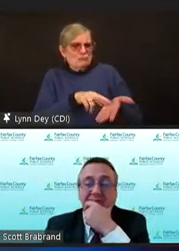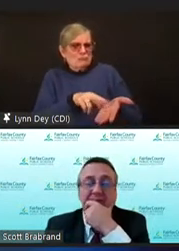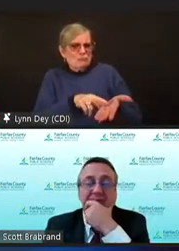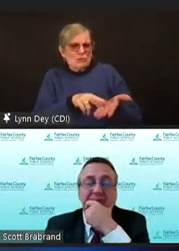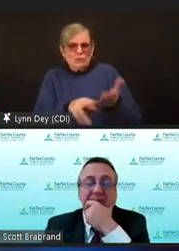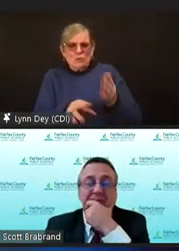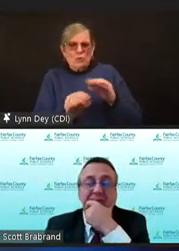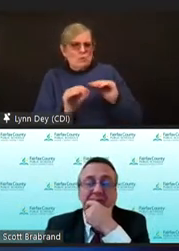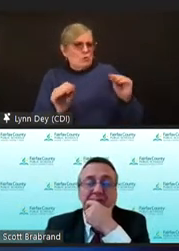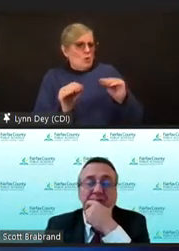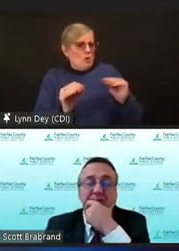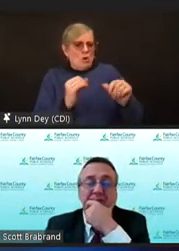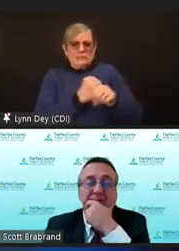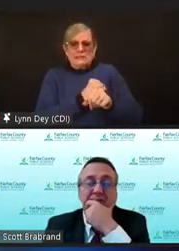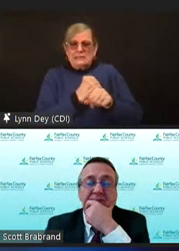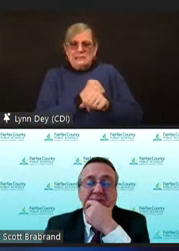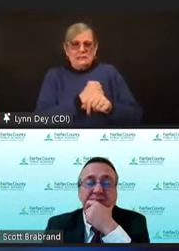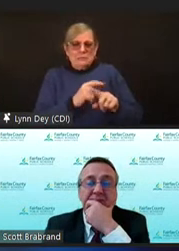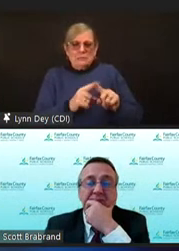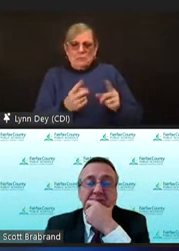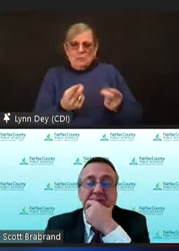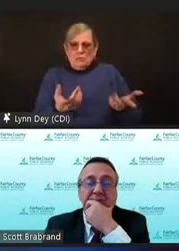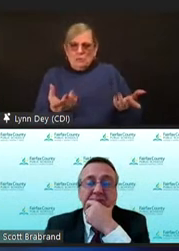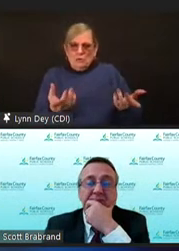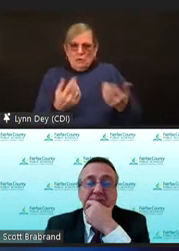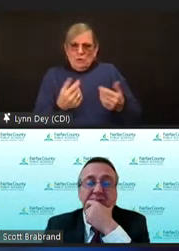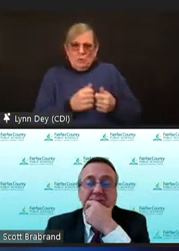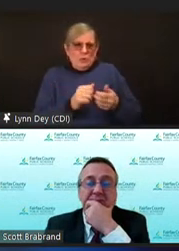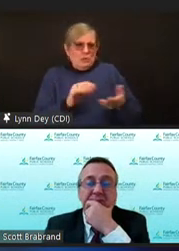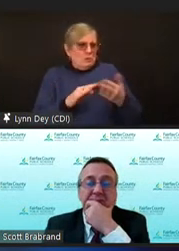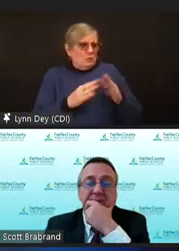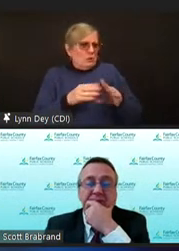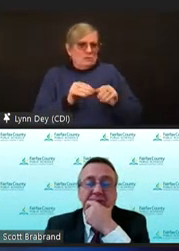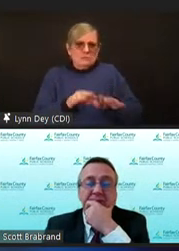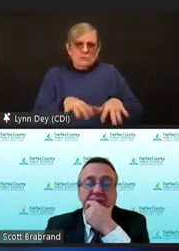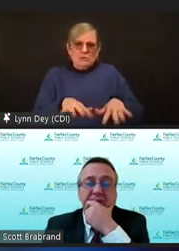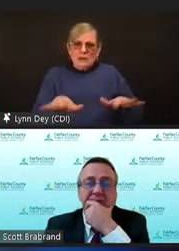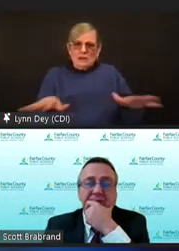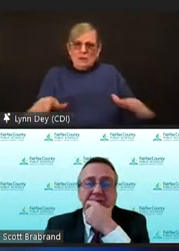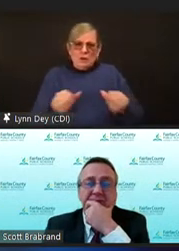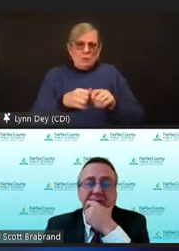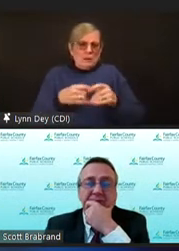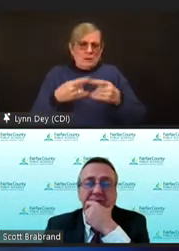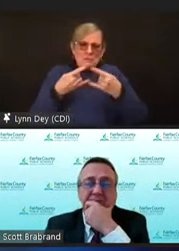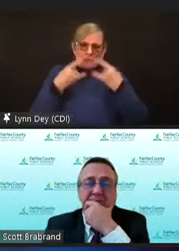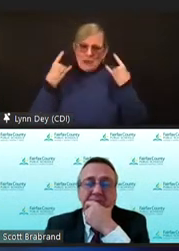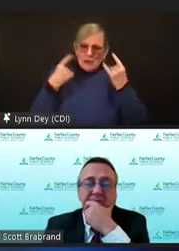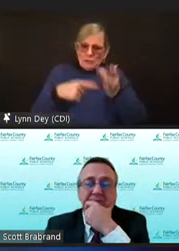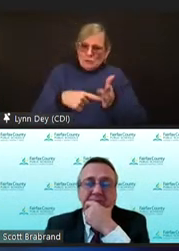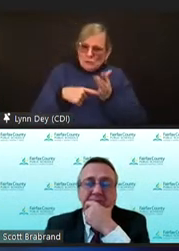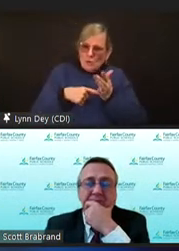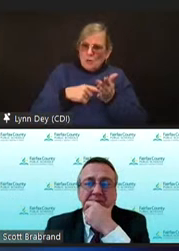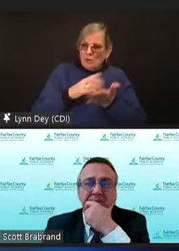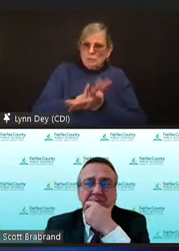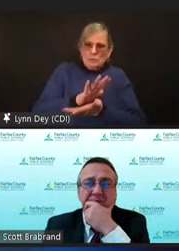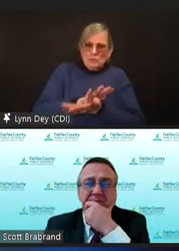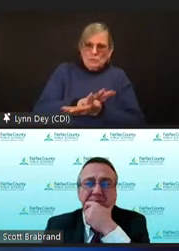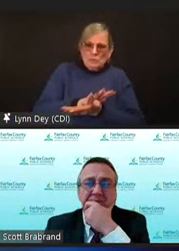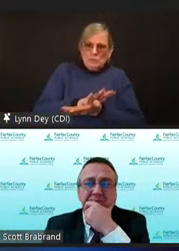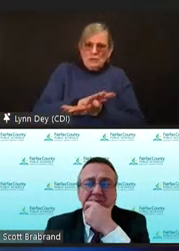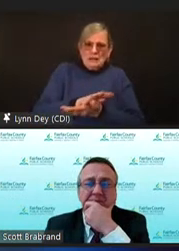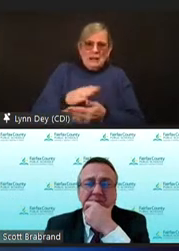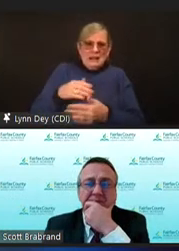difference in community transmission between mask required schools and schools that do not